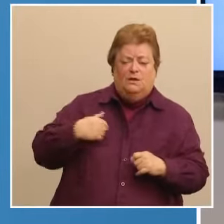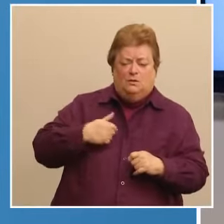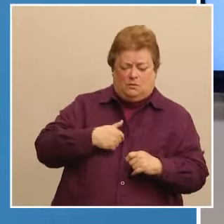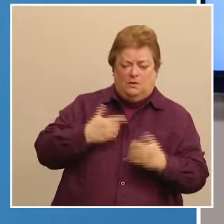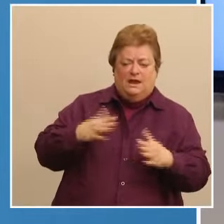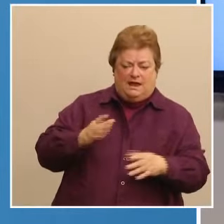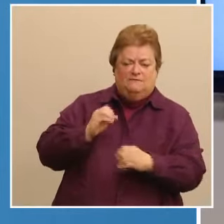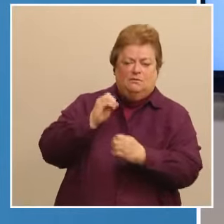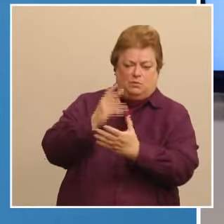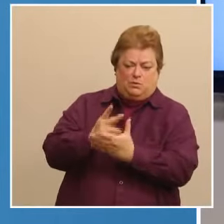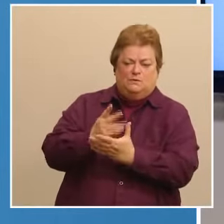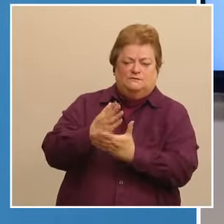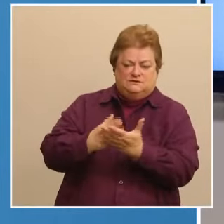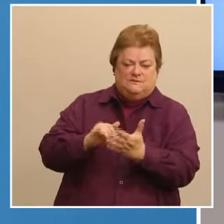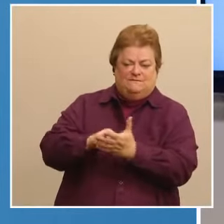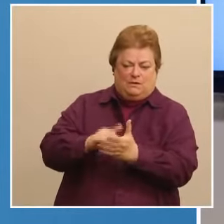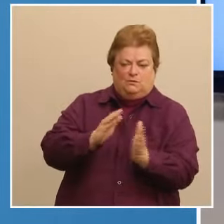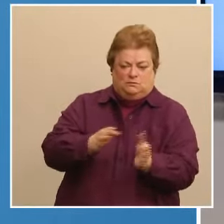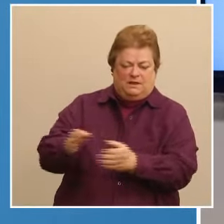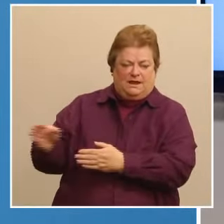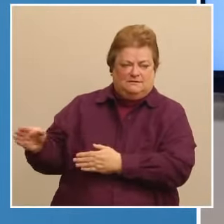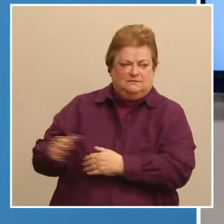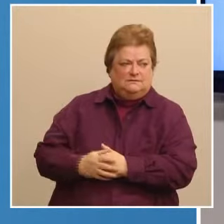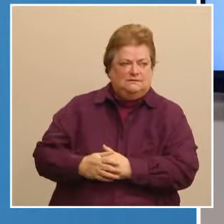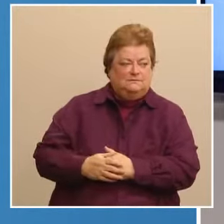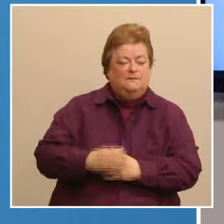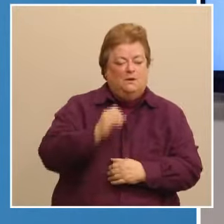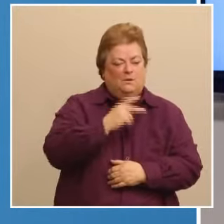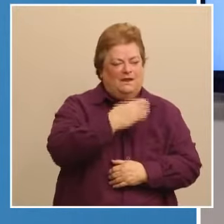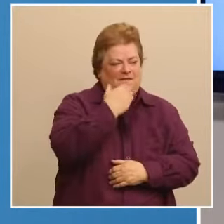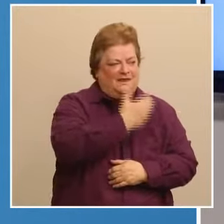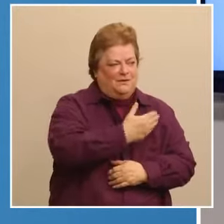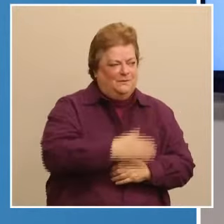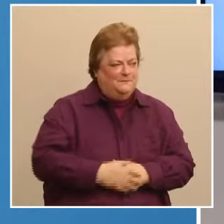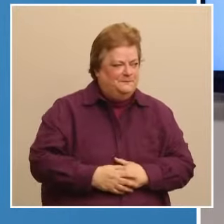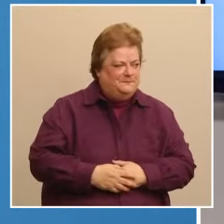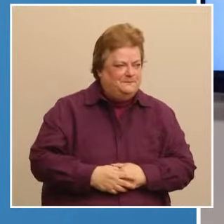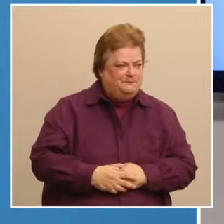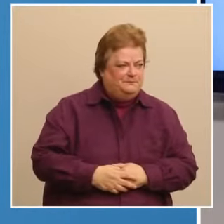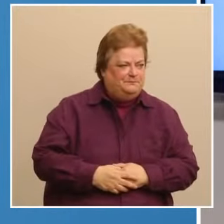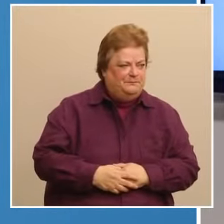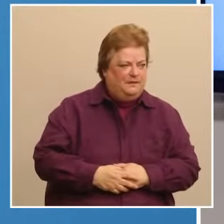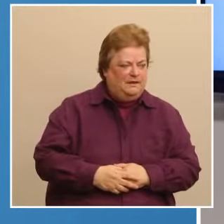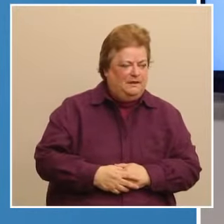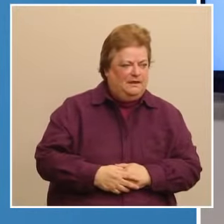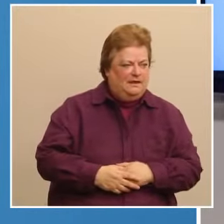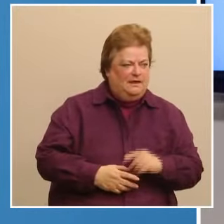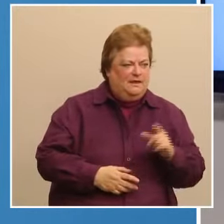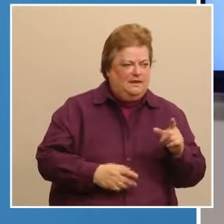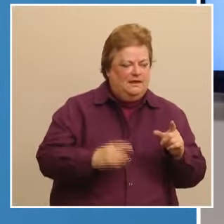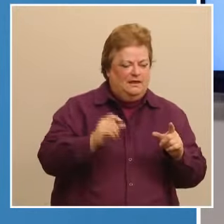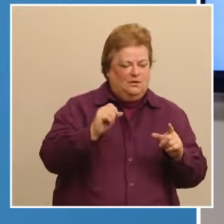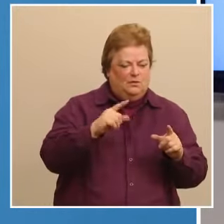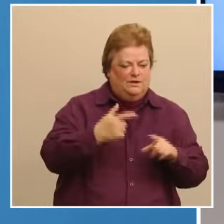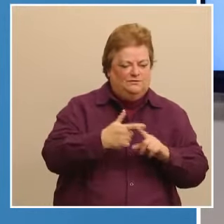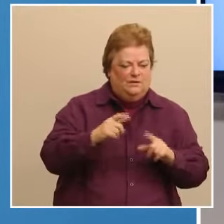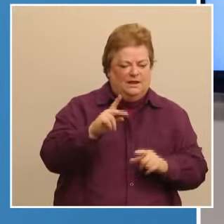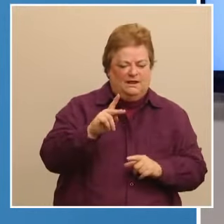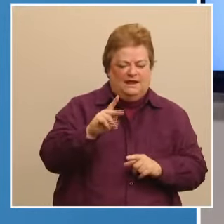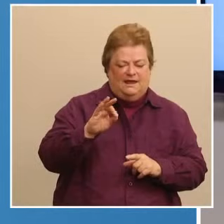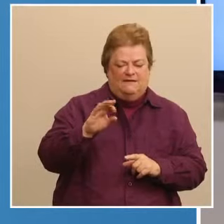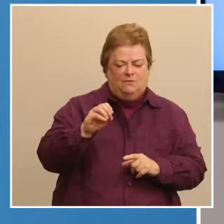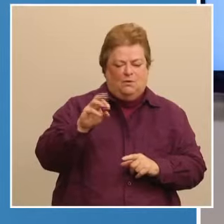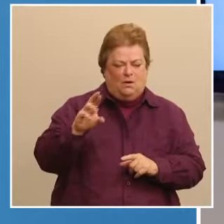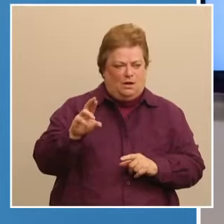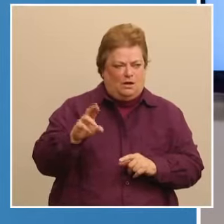some of those plans. Okay, thanks. Director Lopez, we have a question from